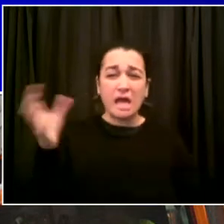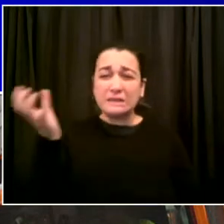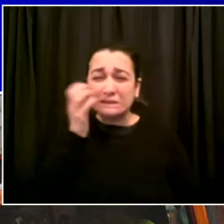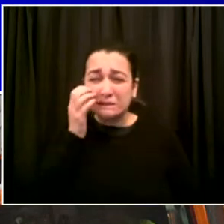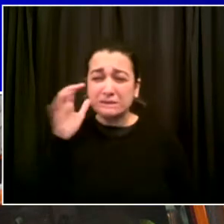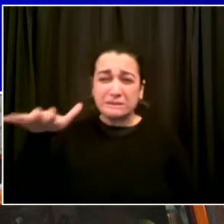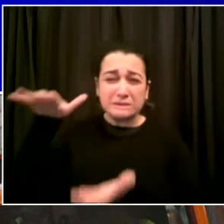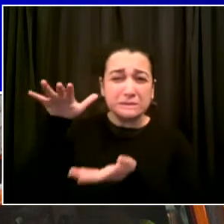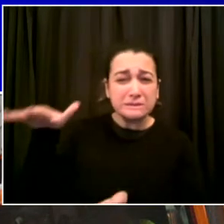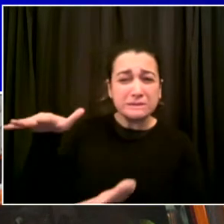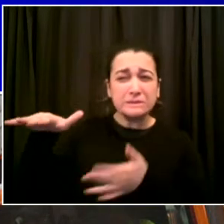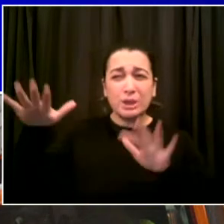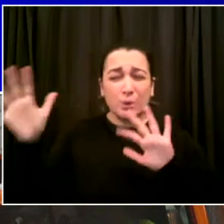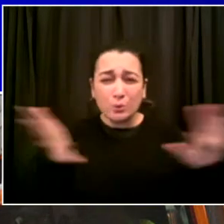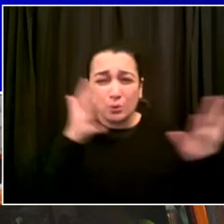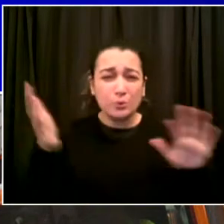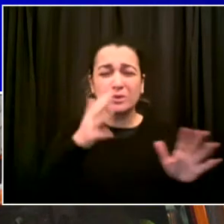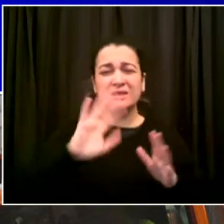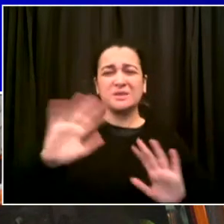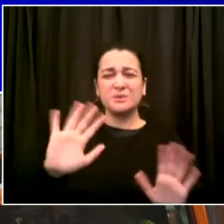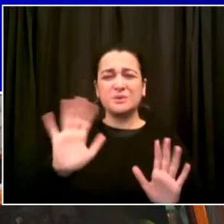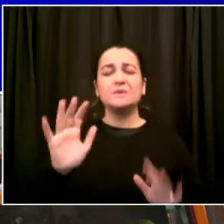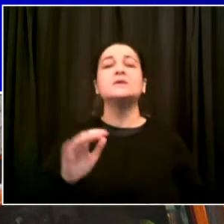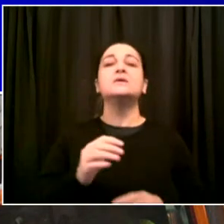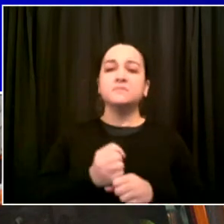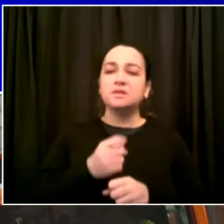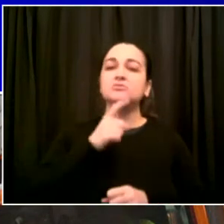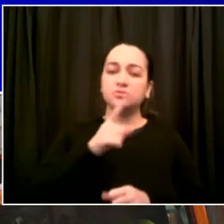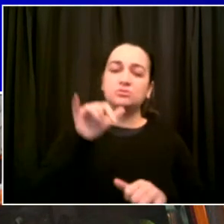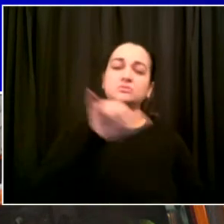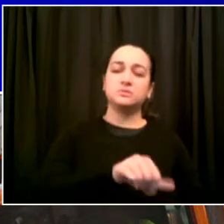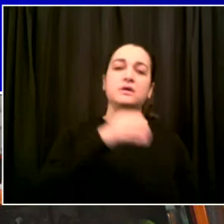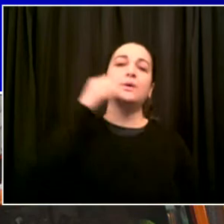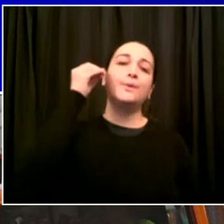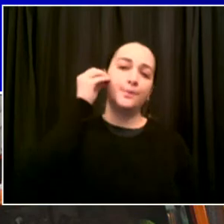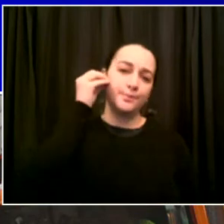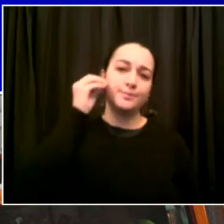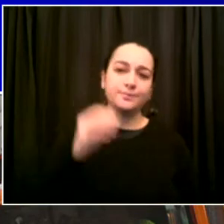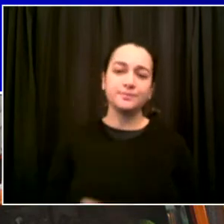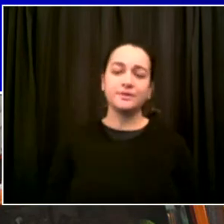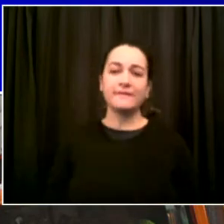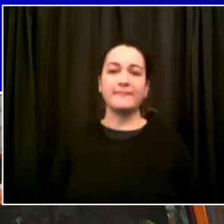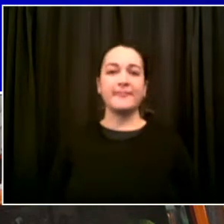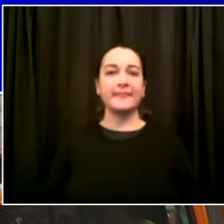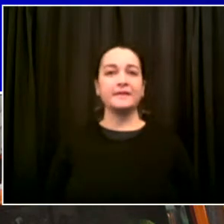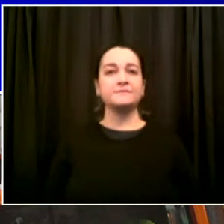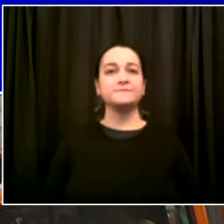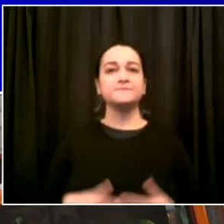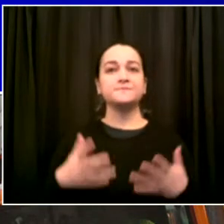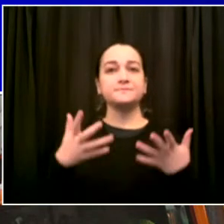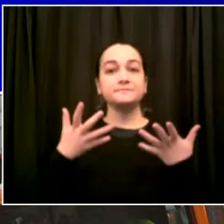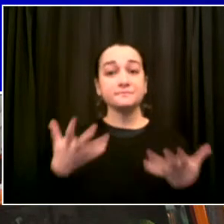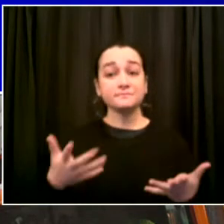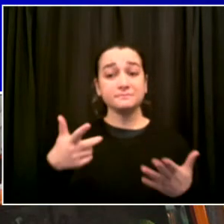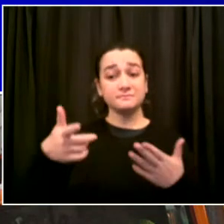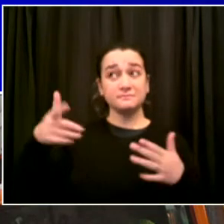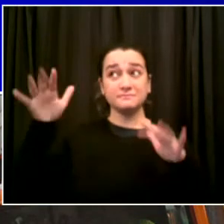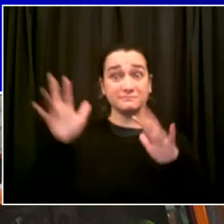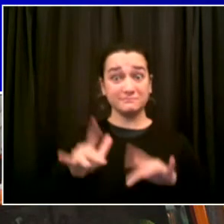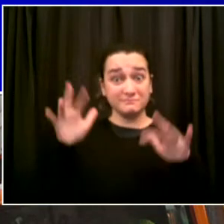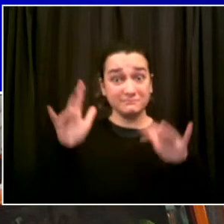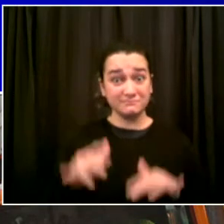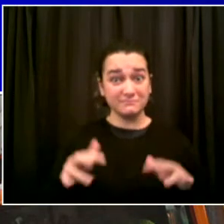bottom line here is stay off the roads. It's not just me giving you advice. It is a